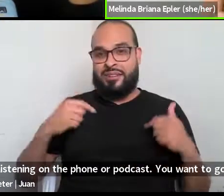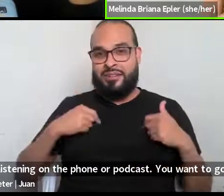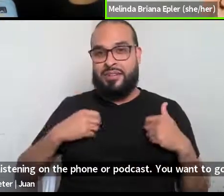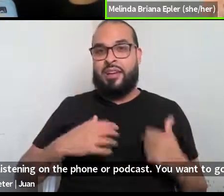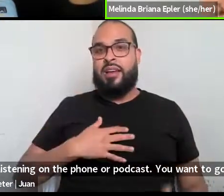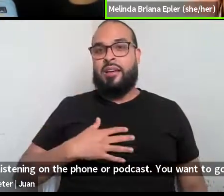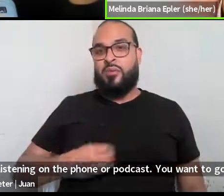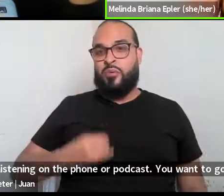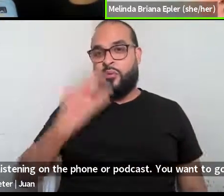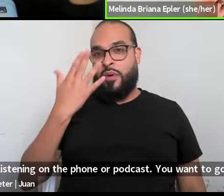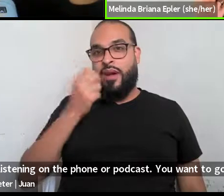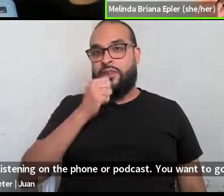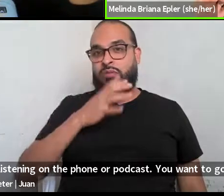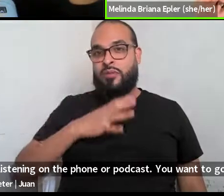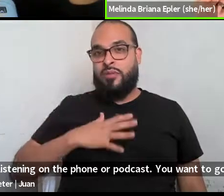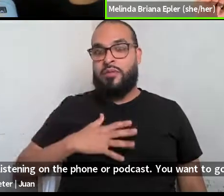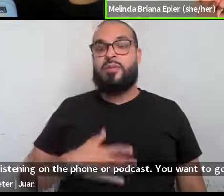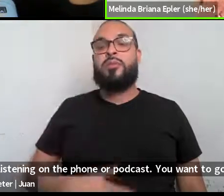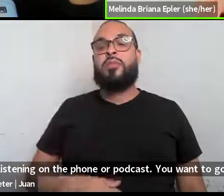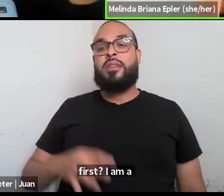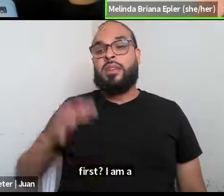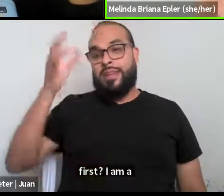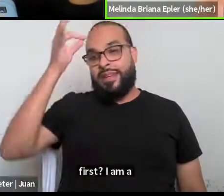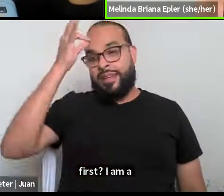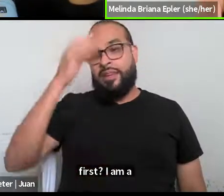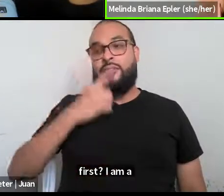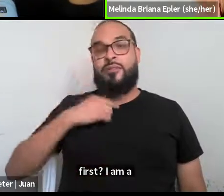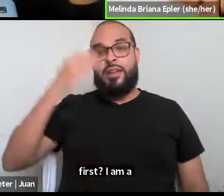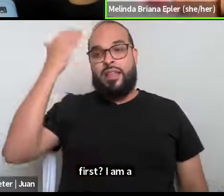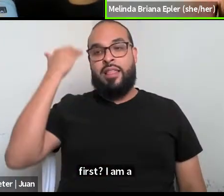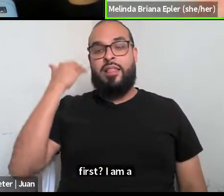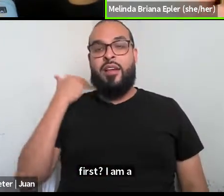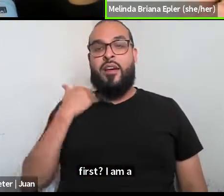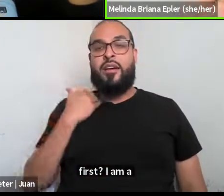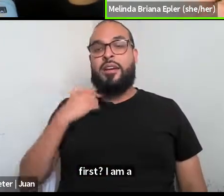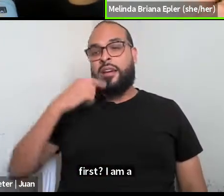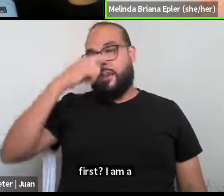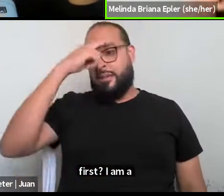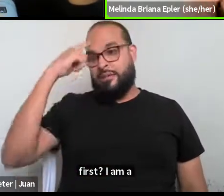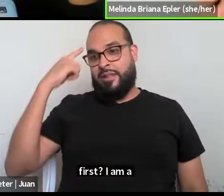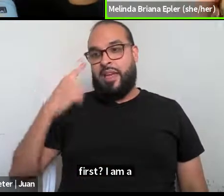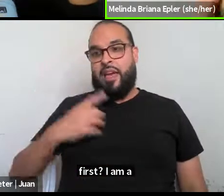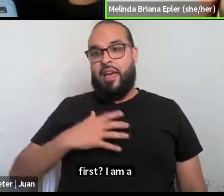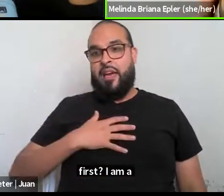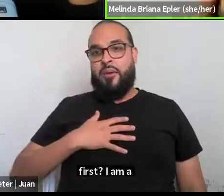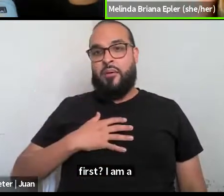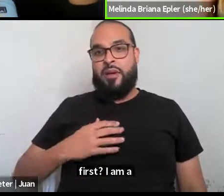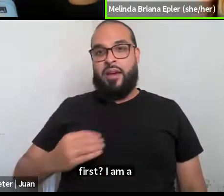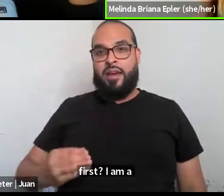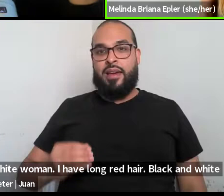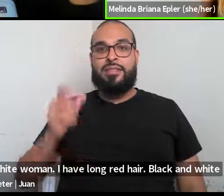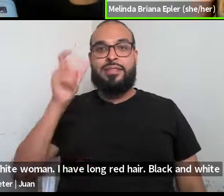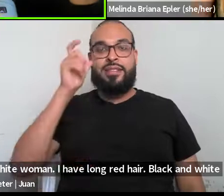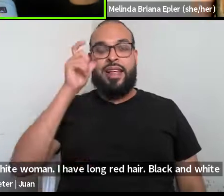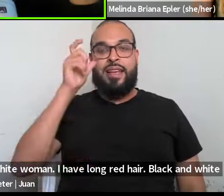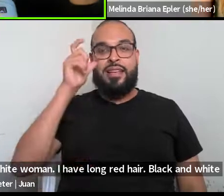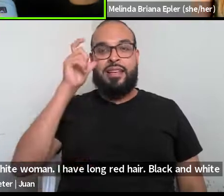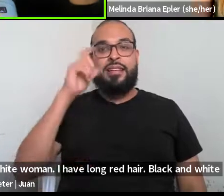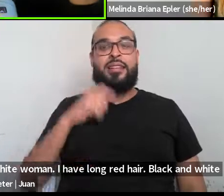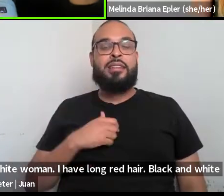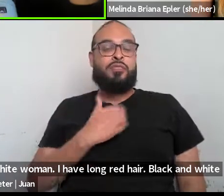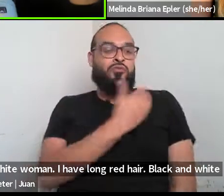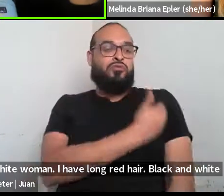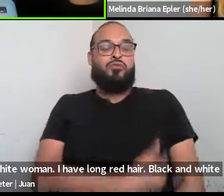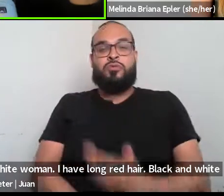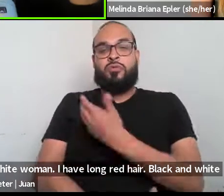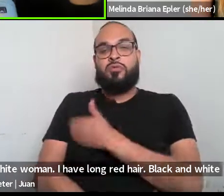white woman. I have long red hair, black and white glasses. I'm wearing a green sleeveless shirt. All right. And